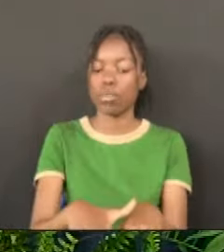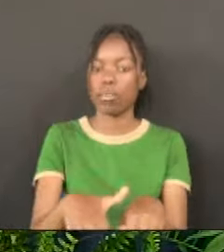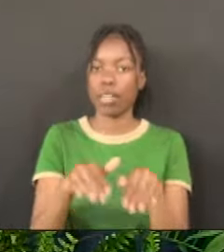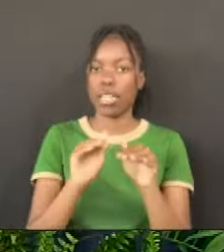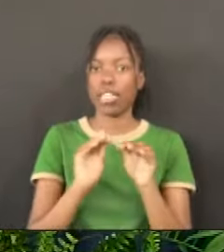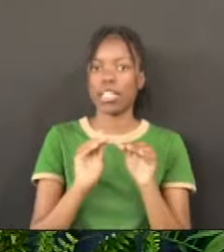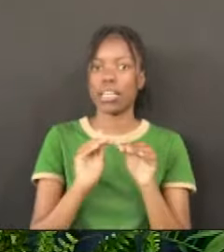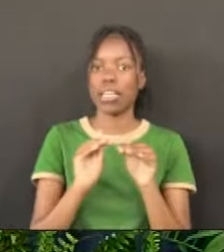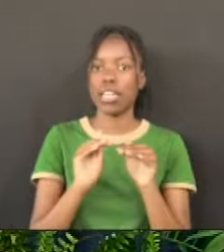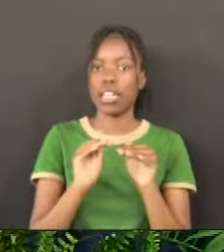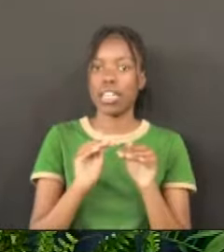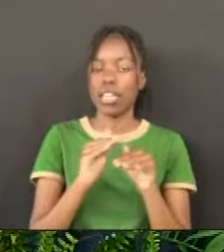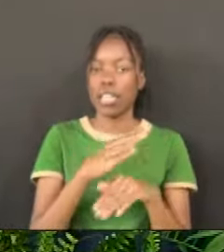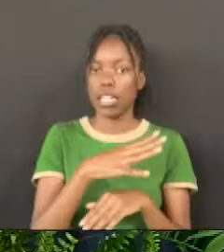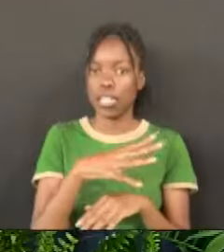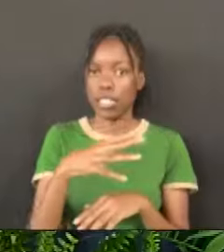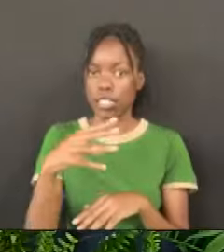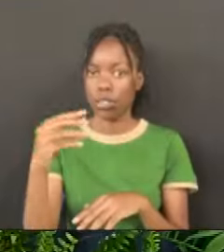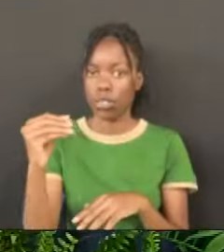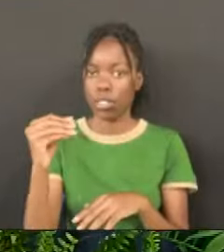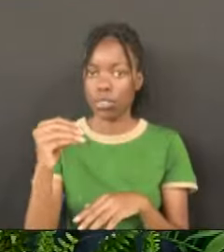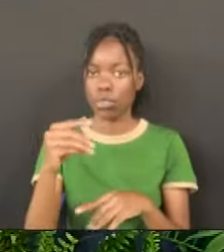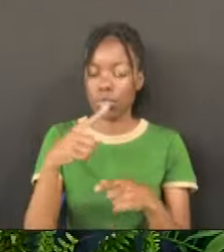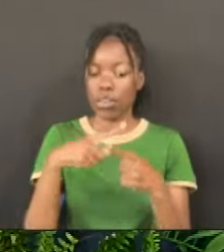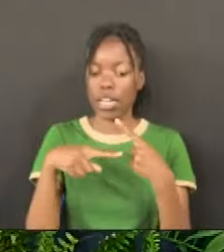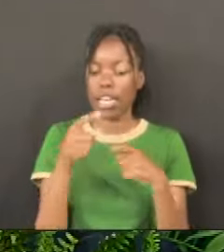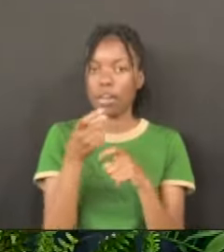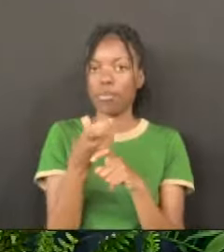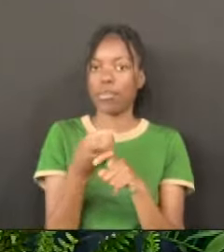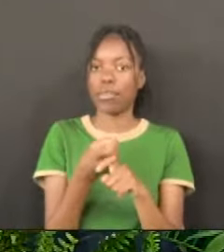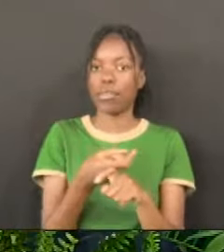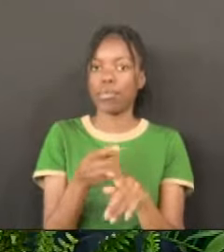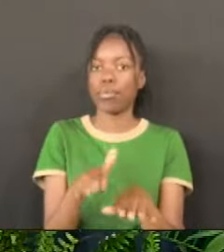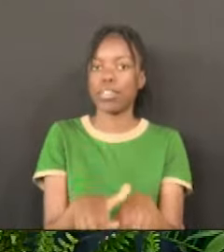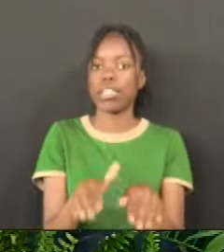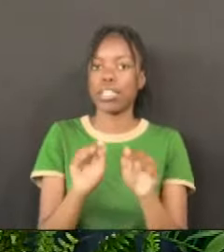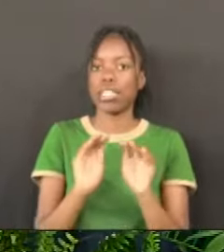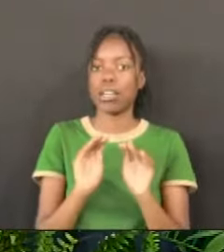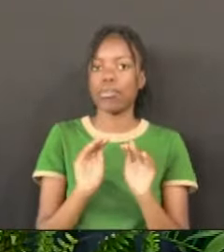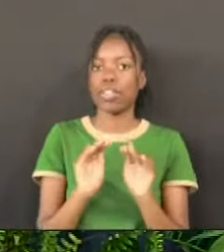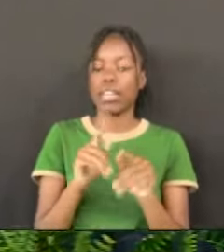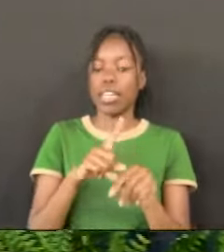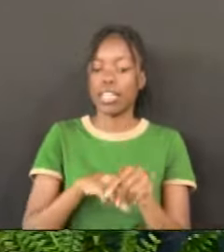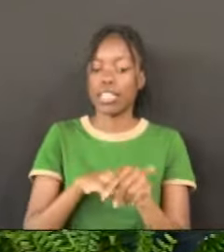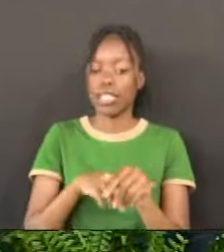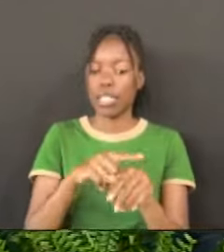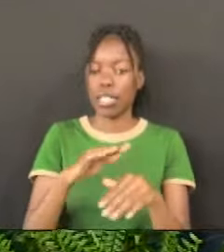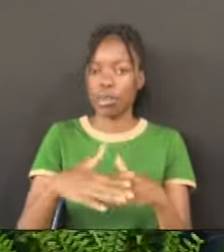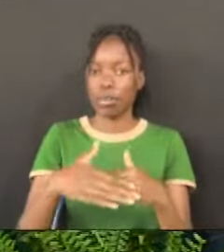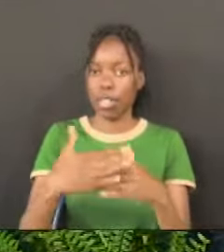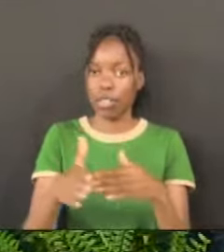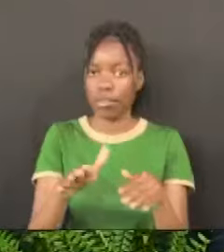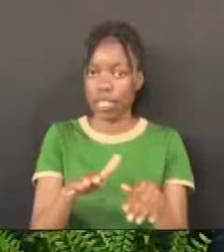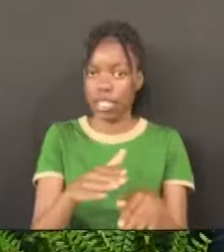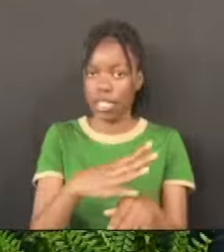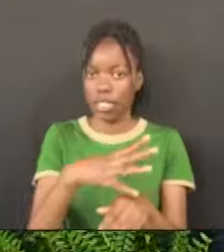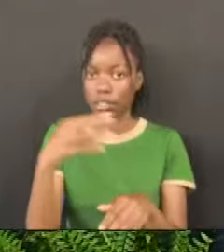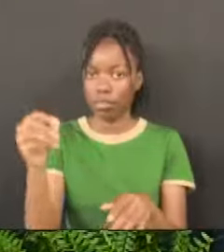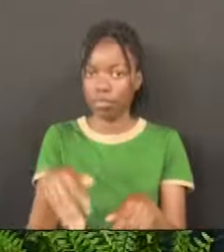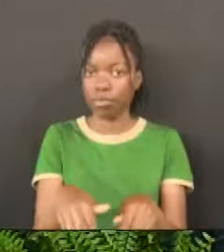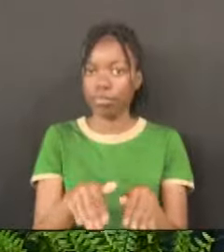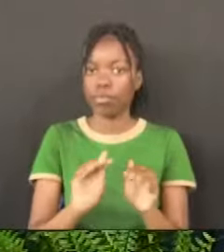he's going to come out of the grave. And now as he comes out of the grave, he is not going to be with